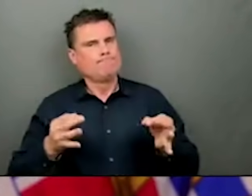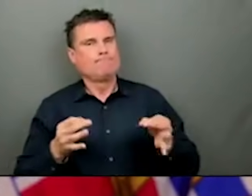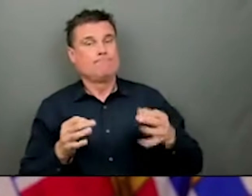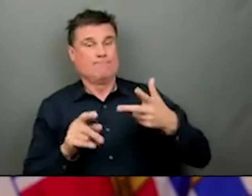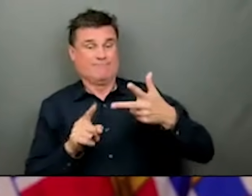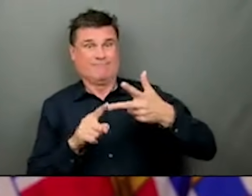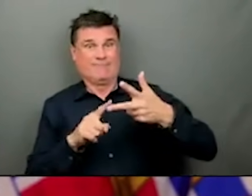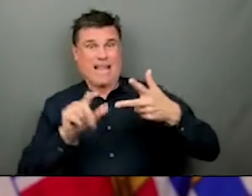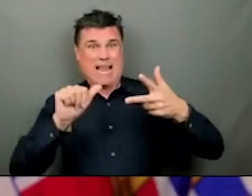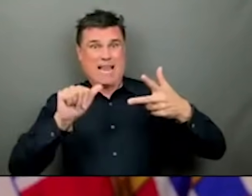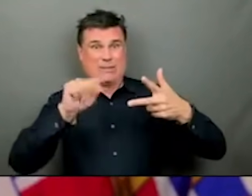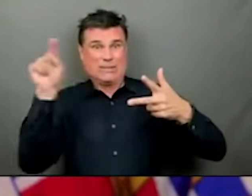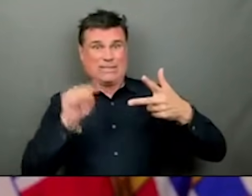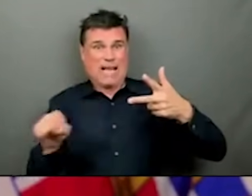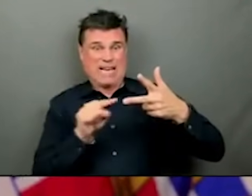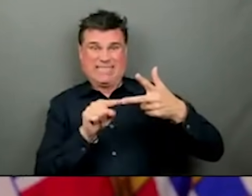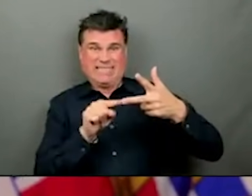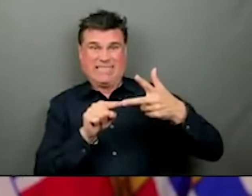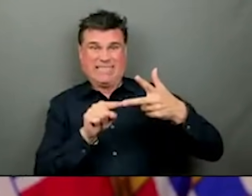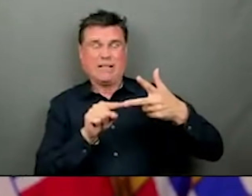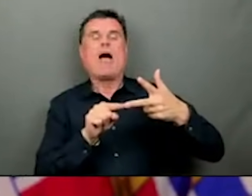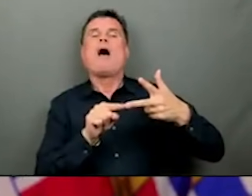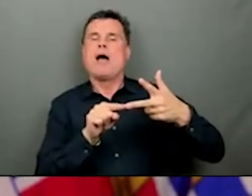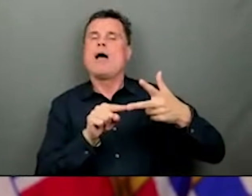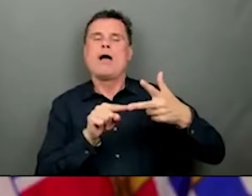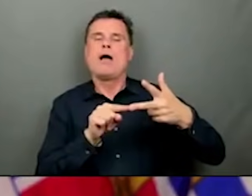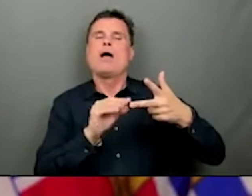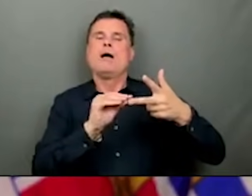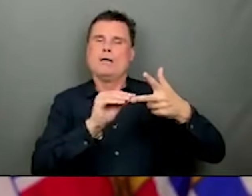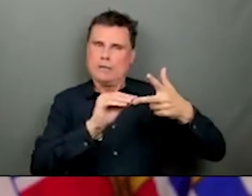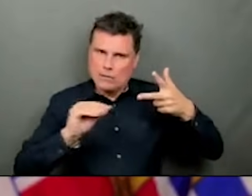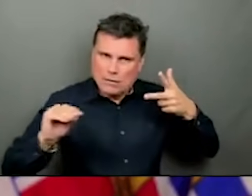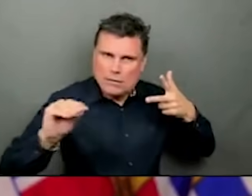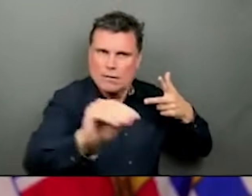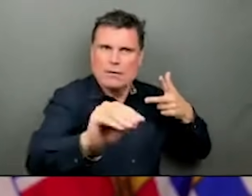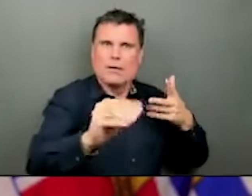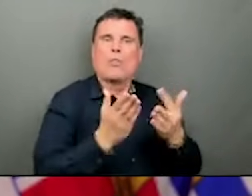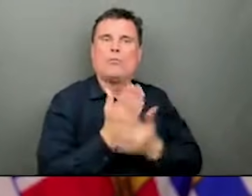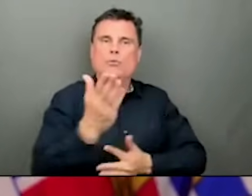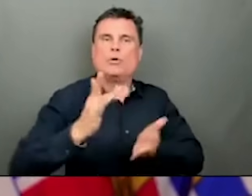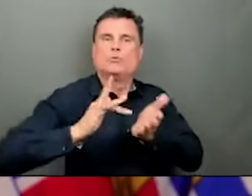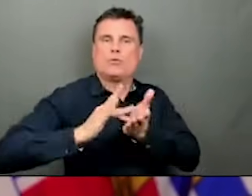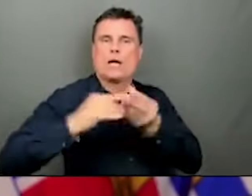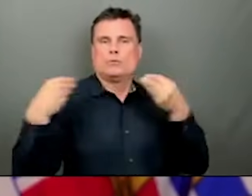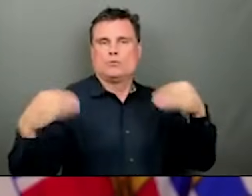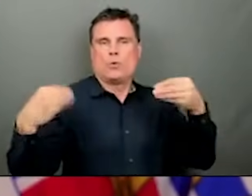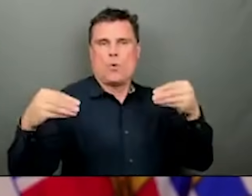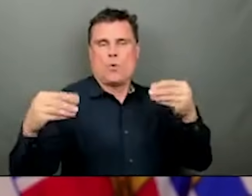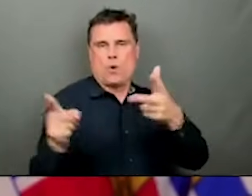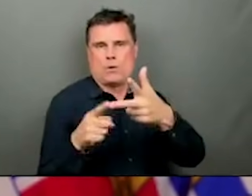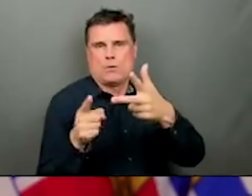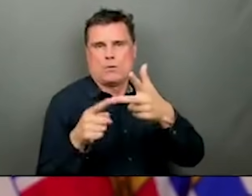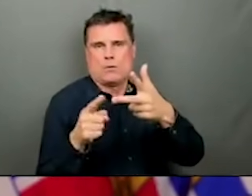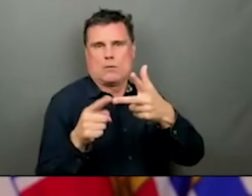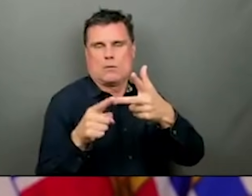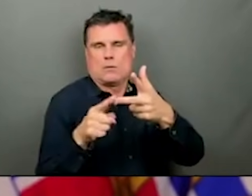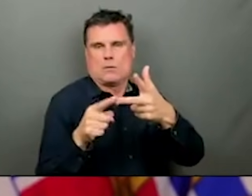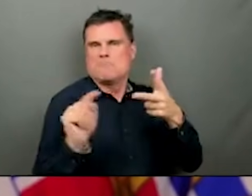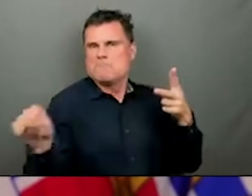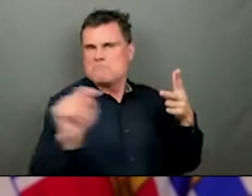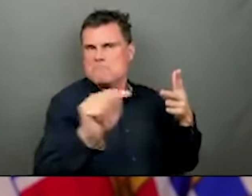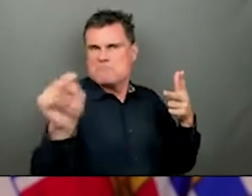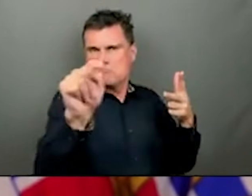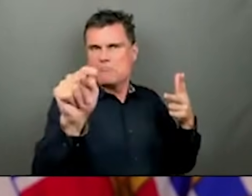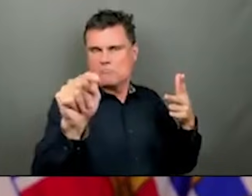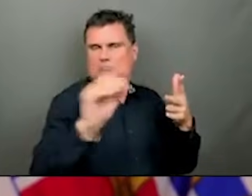high-risk communities, to that age group that we were seeing being hospitalized right now, and that's 40 to 59. And that's why we